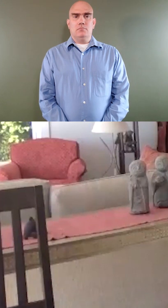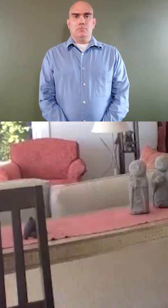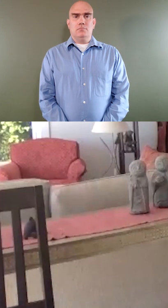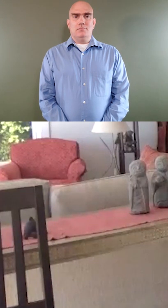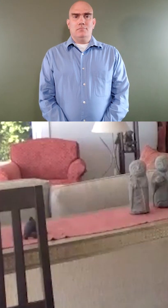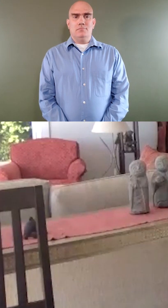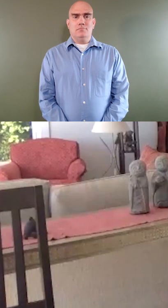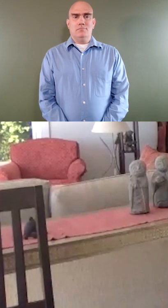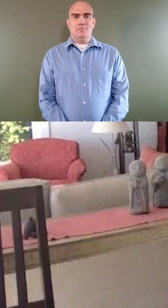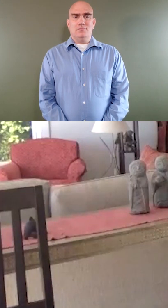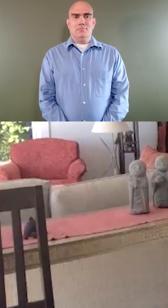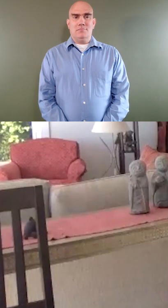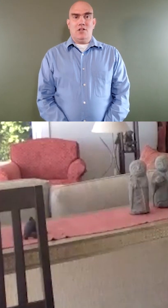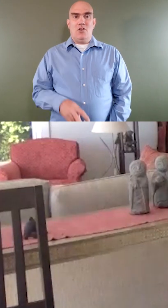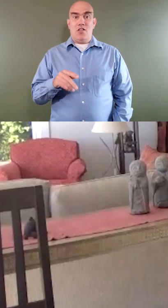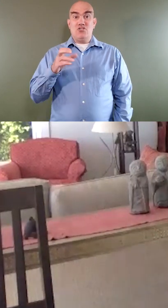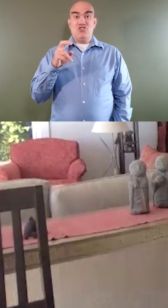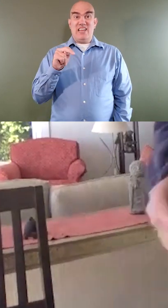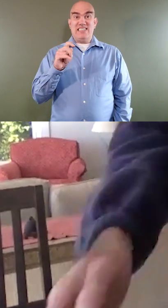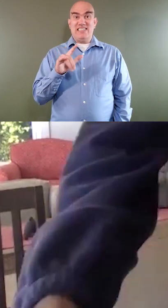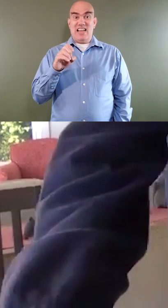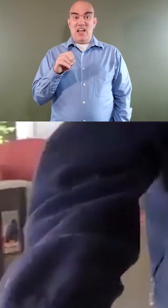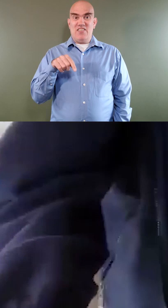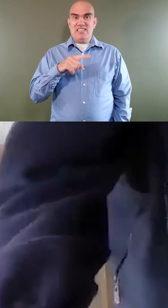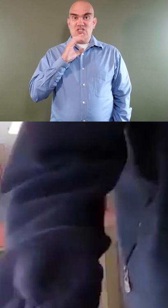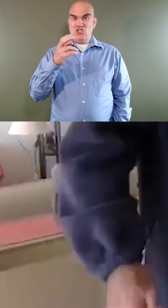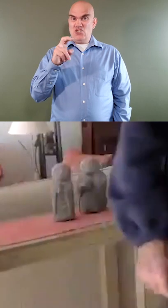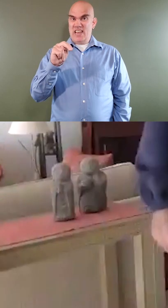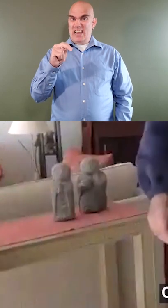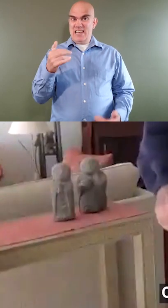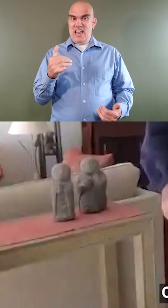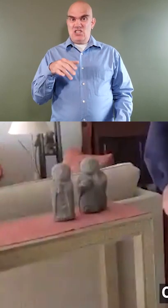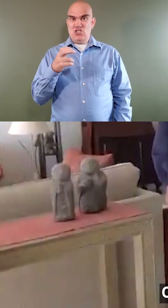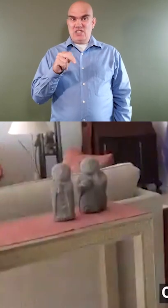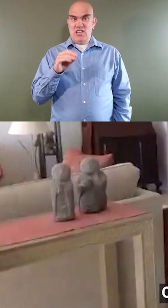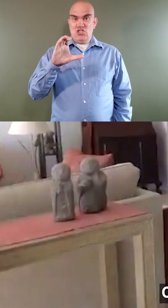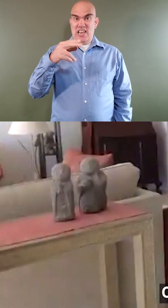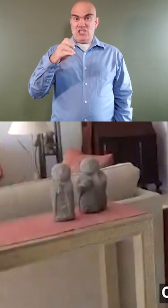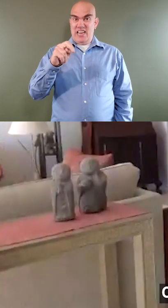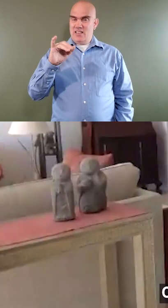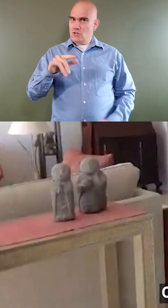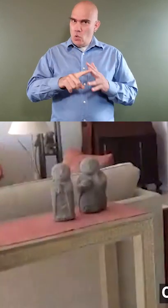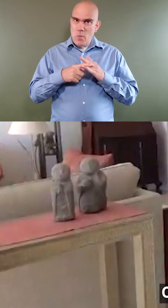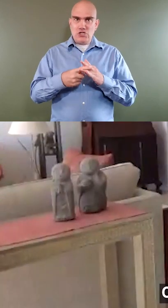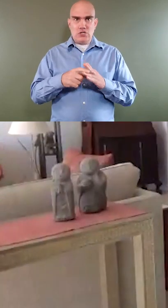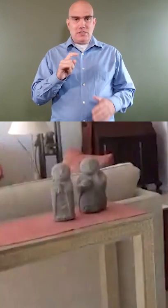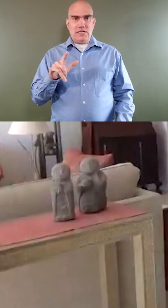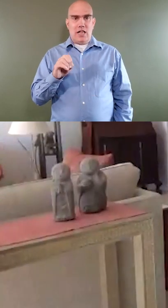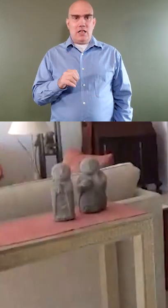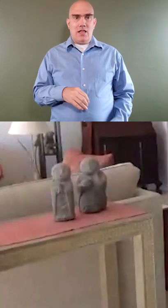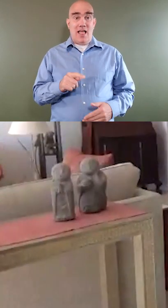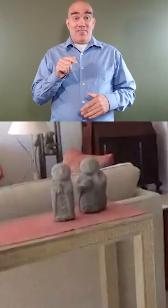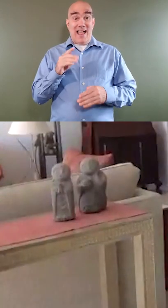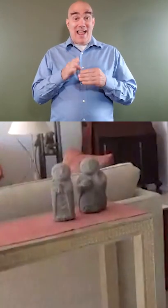Look at the Chen style. This is Chen style now. Chen is the original style, and at